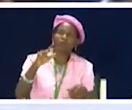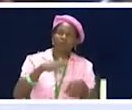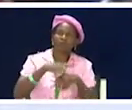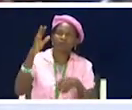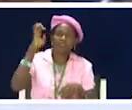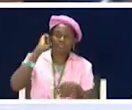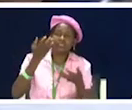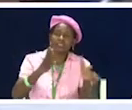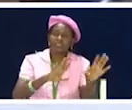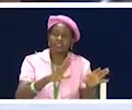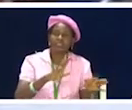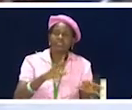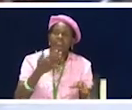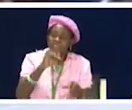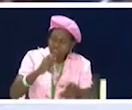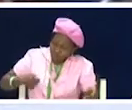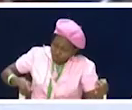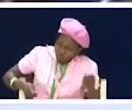they still